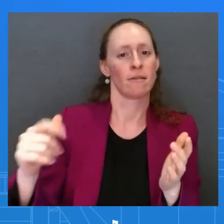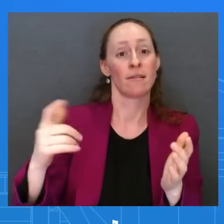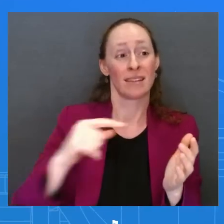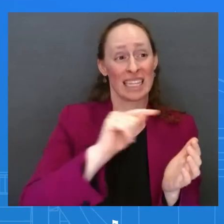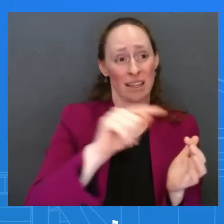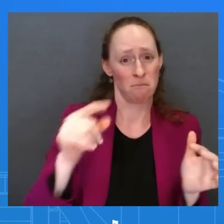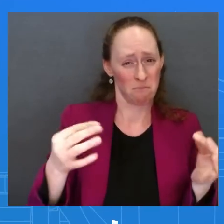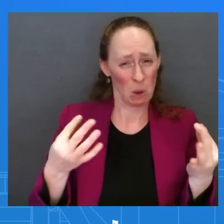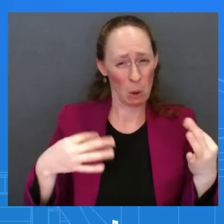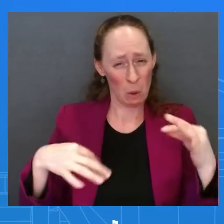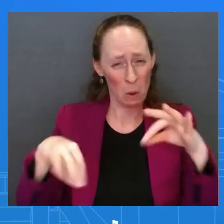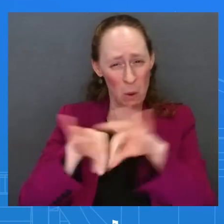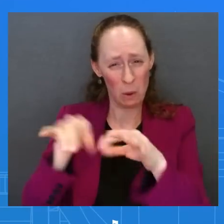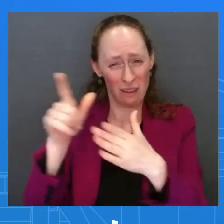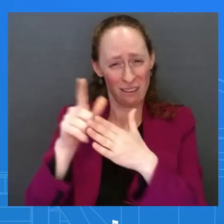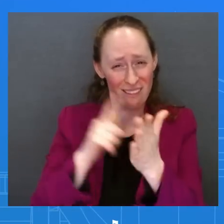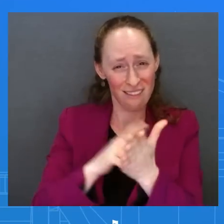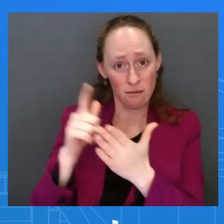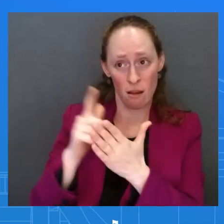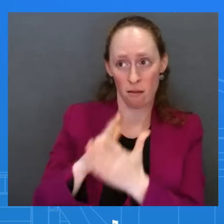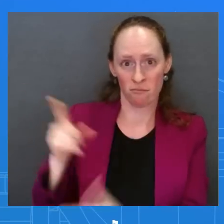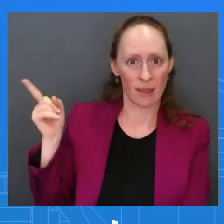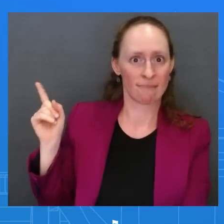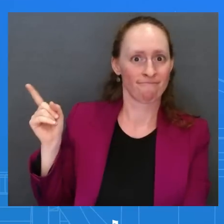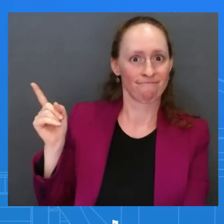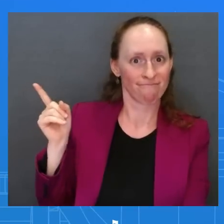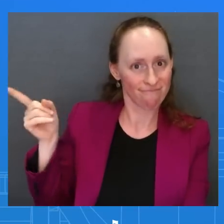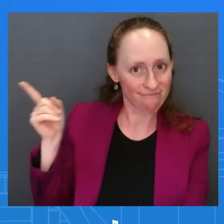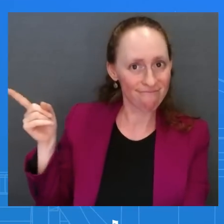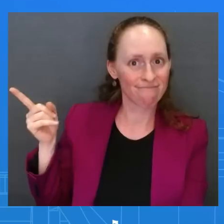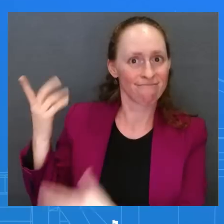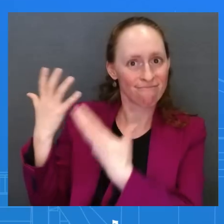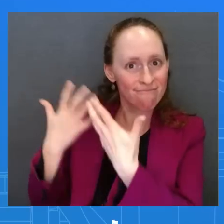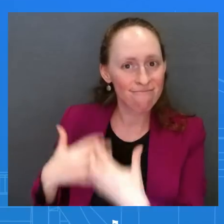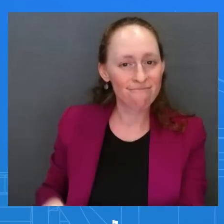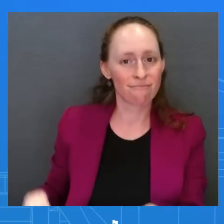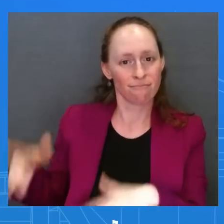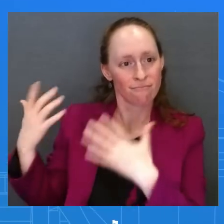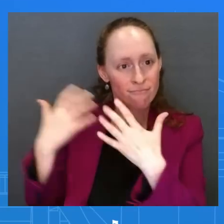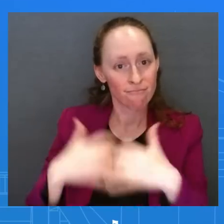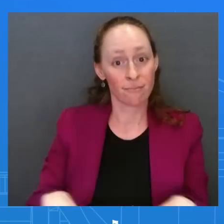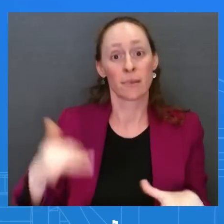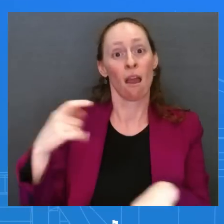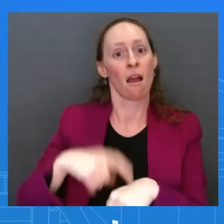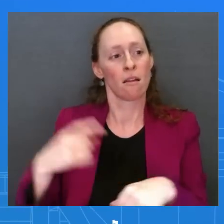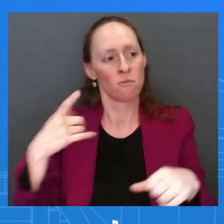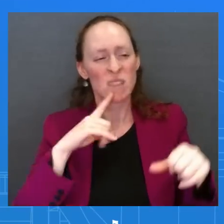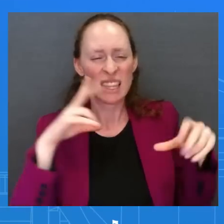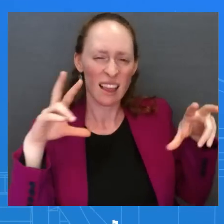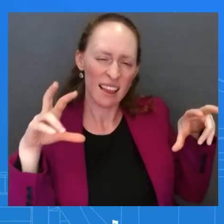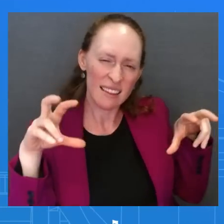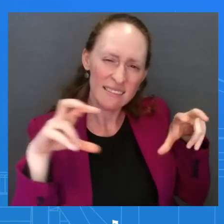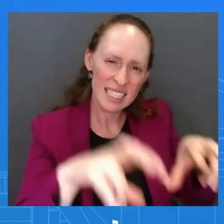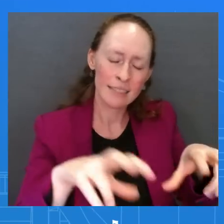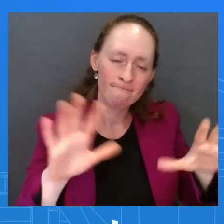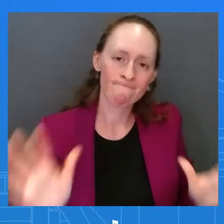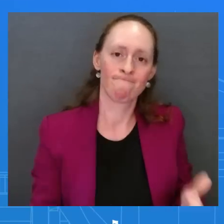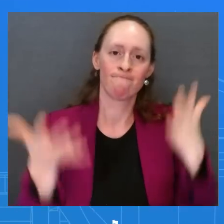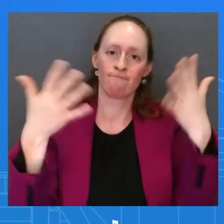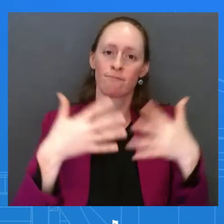talk about, investing in America. And it's unfortunate that congressional Republicans want to continue to focus on an issue